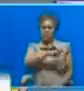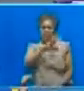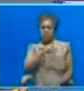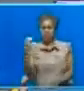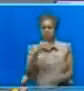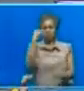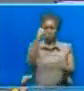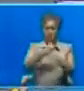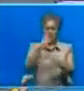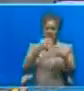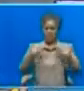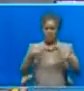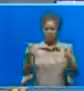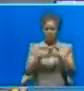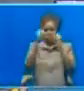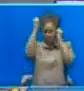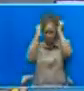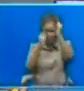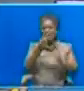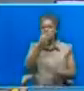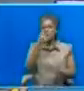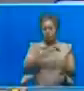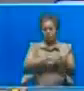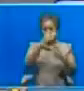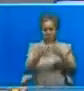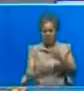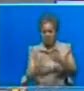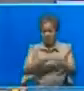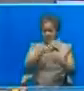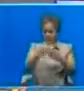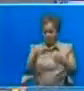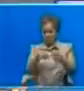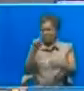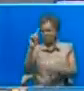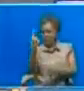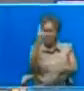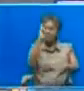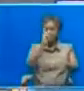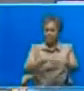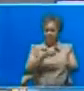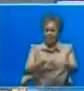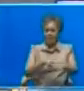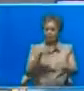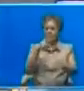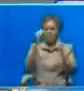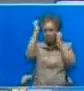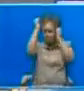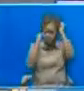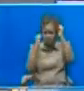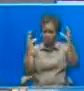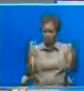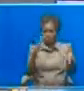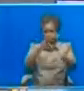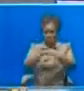civil servants and disciplined forces medical insurance cover. The cover will, for the first time, enable those in the forces to